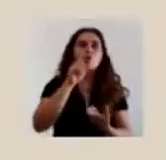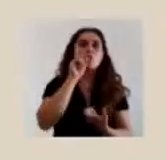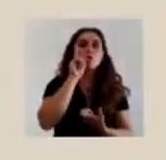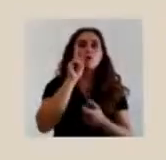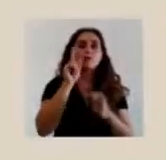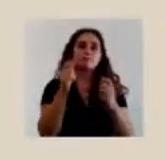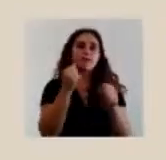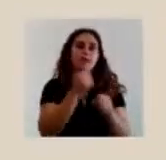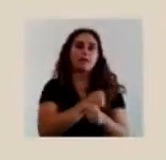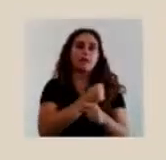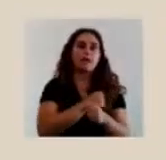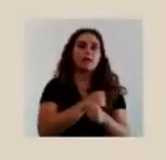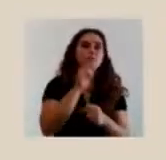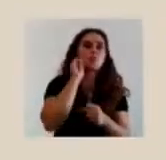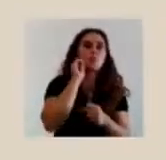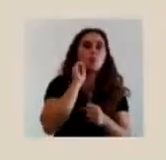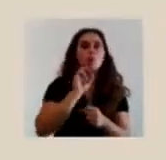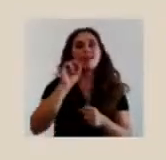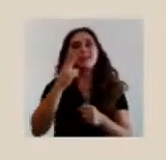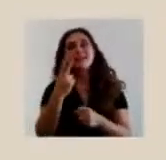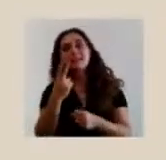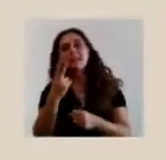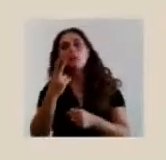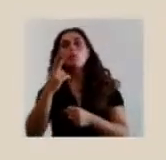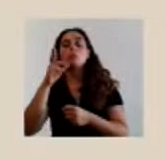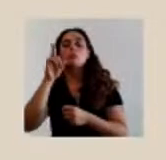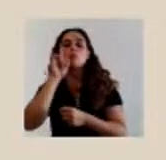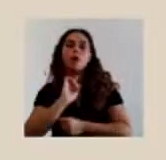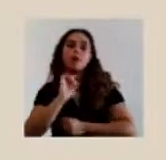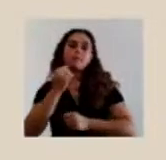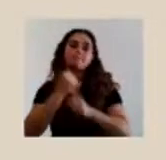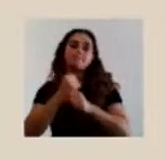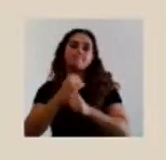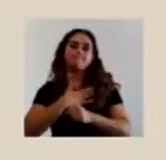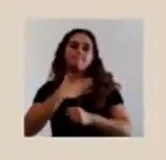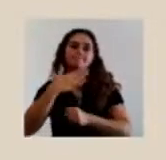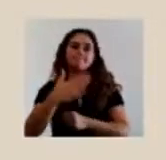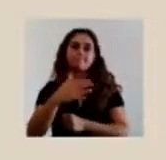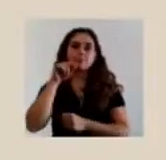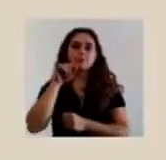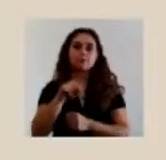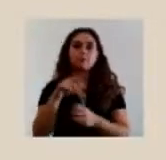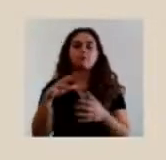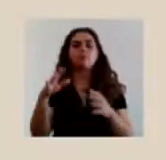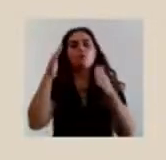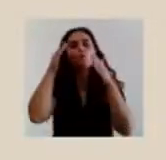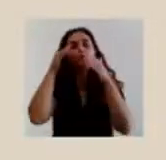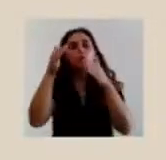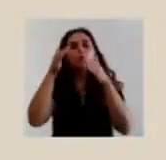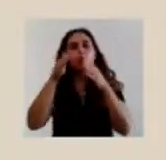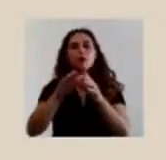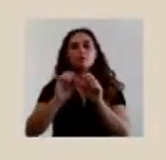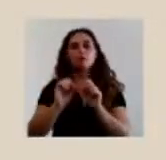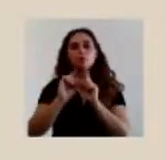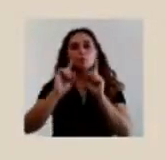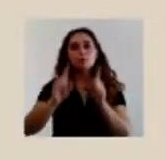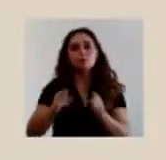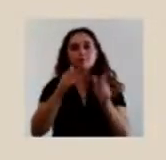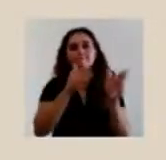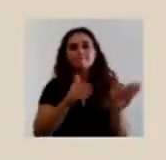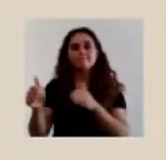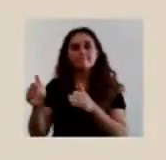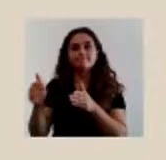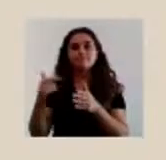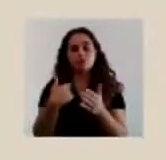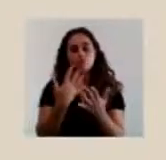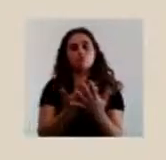home and female and careers. This brings us full circle to the beginning of the presentation,